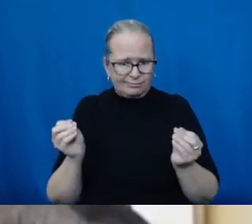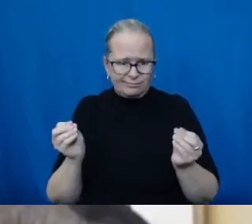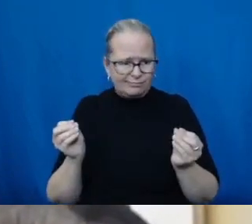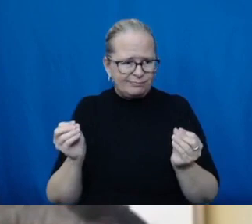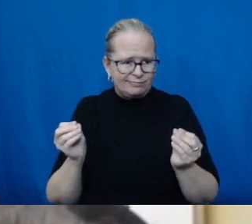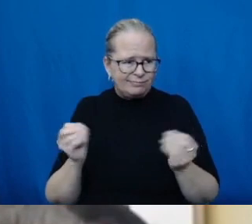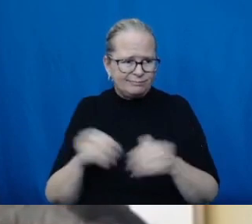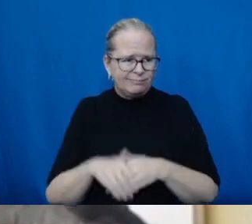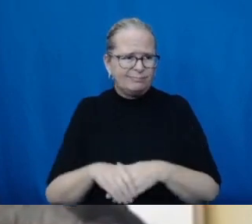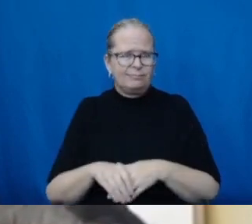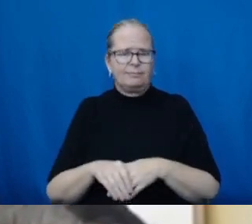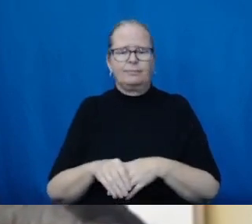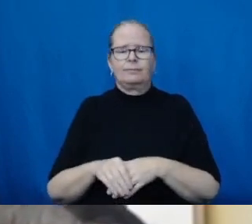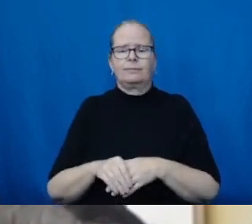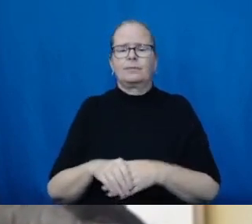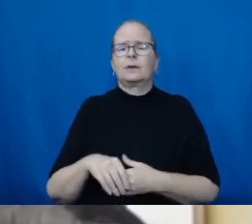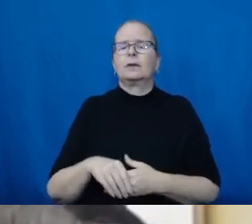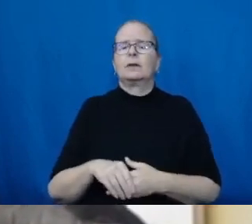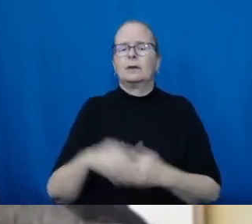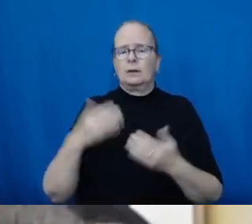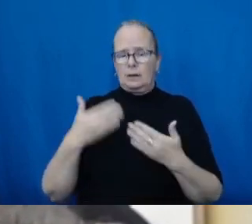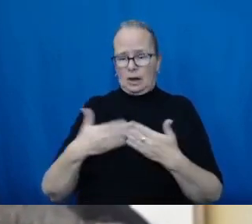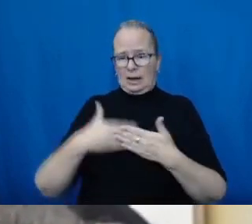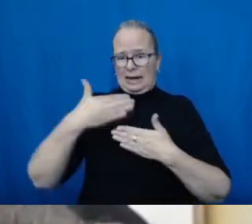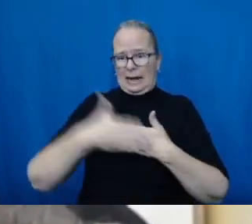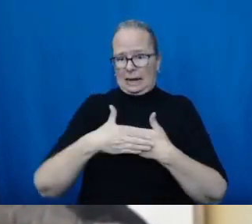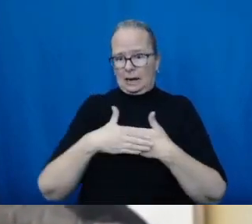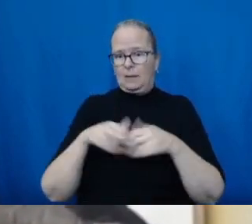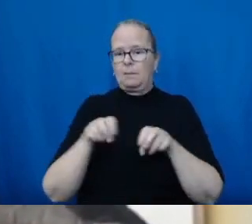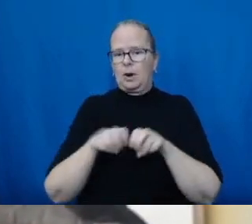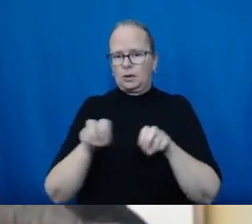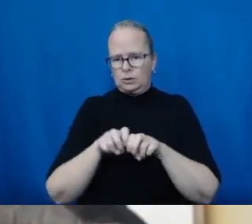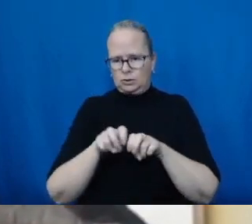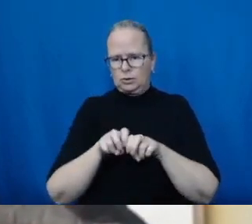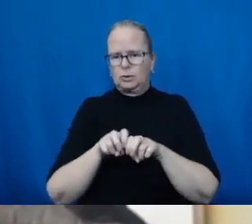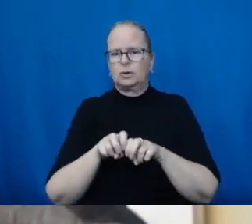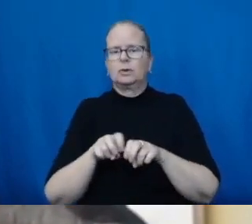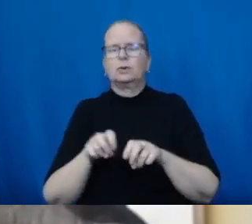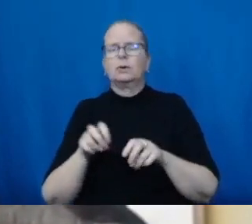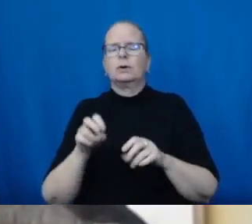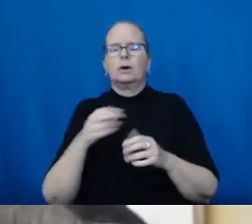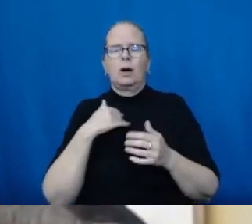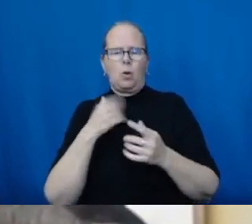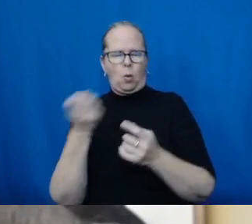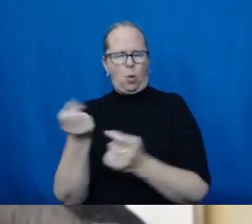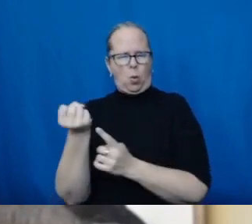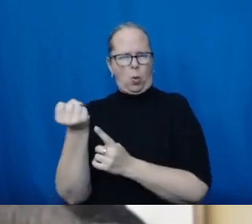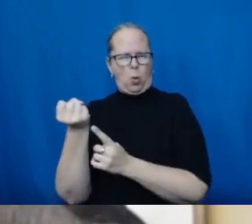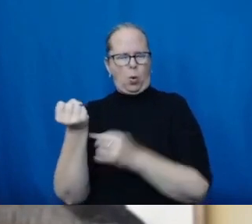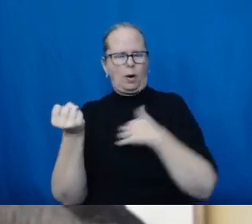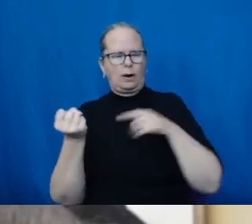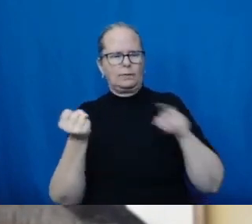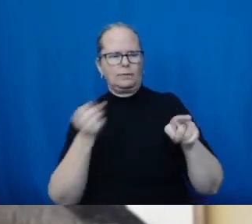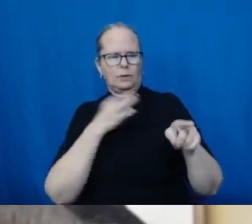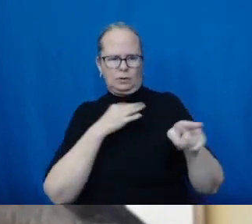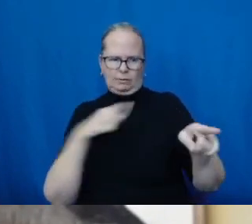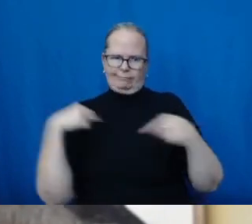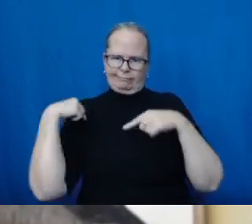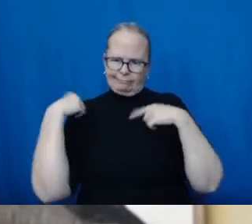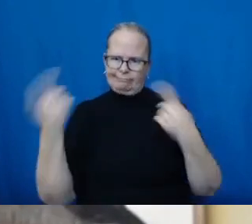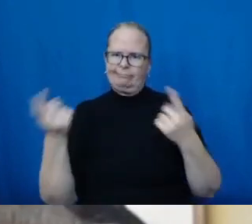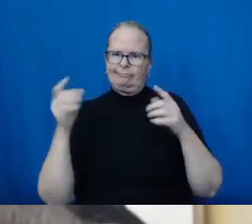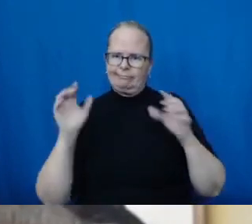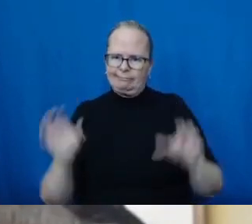perspective, because I'm an action-oriented human, what is your current or first